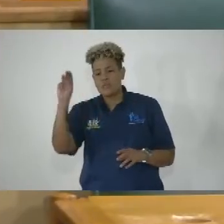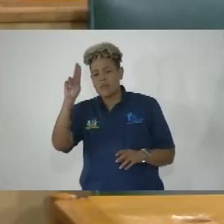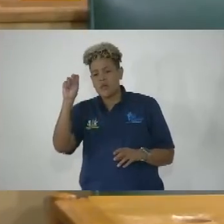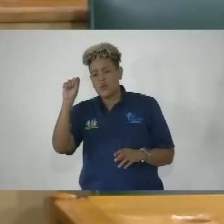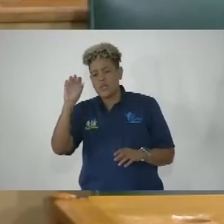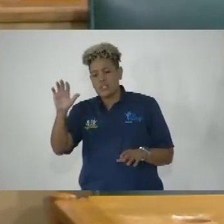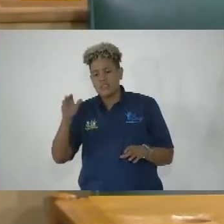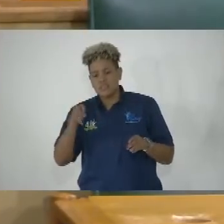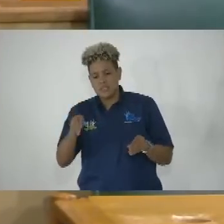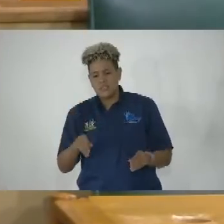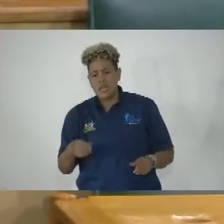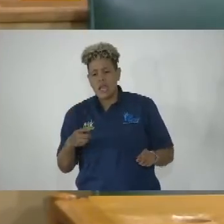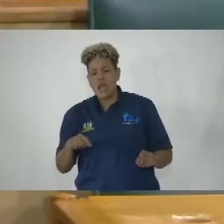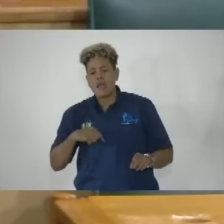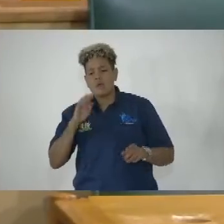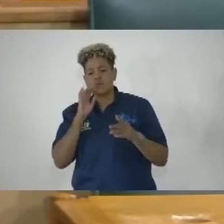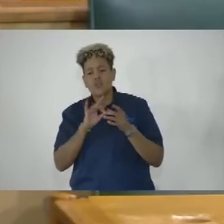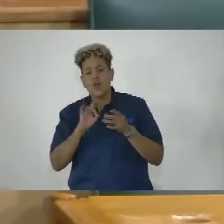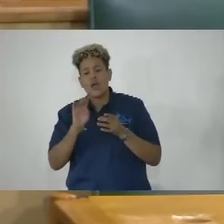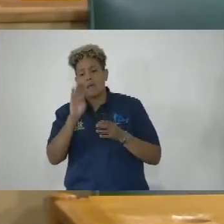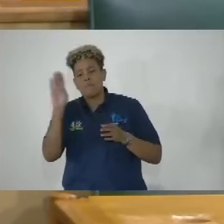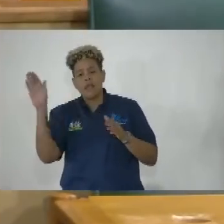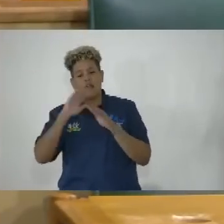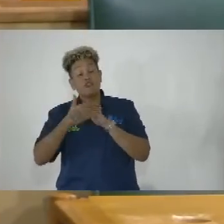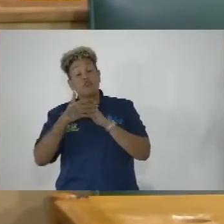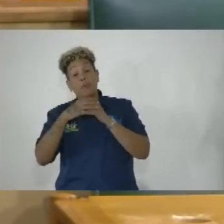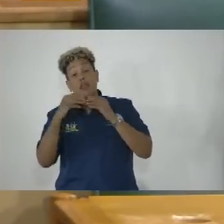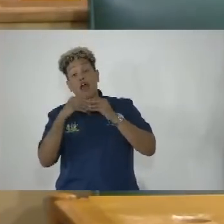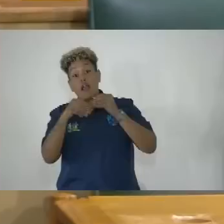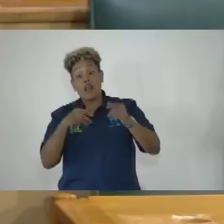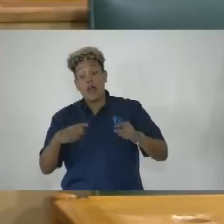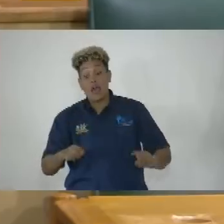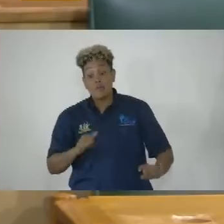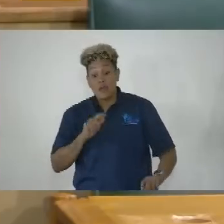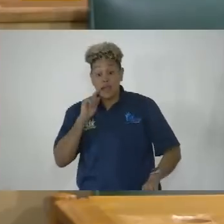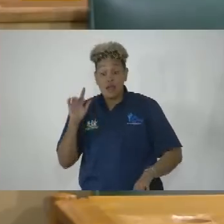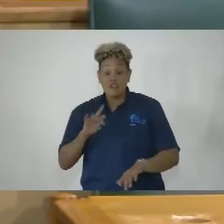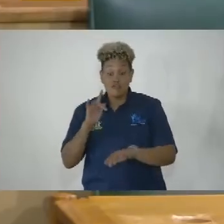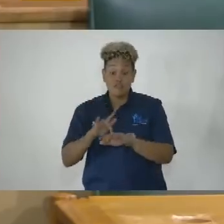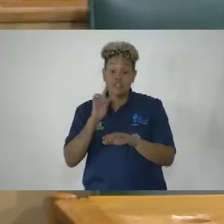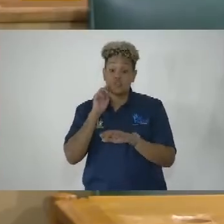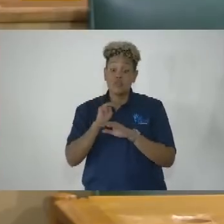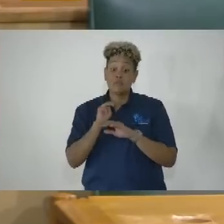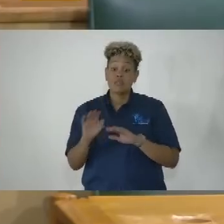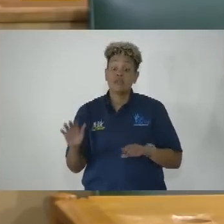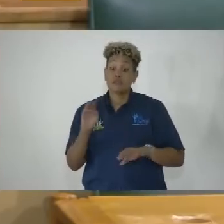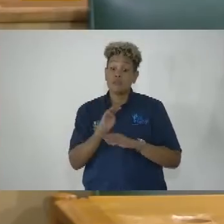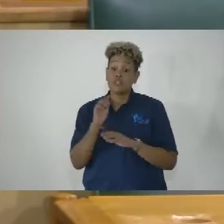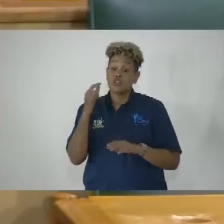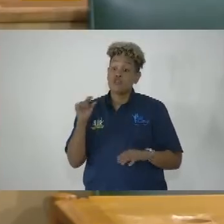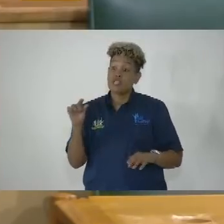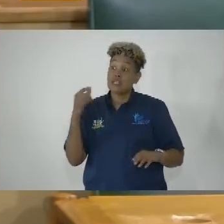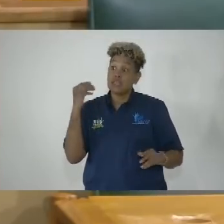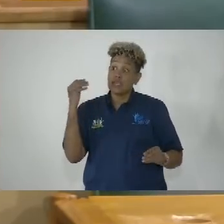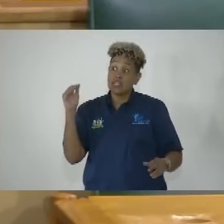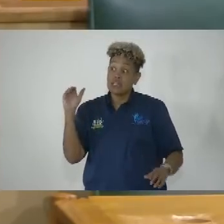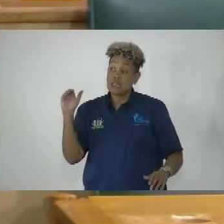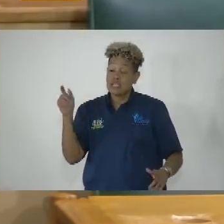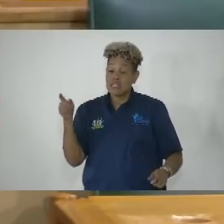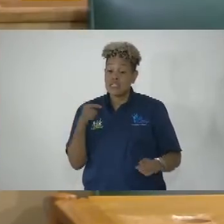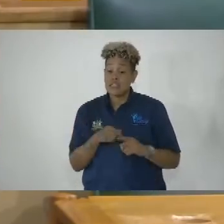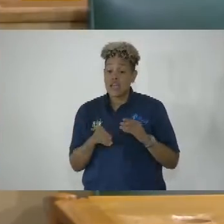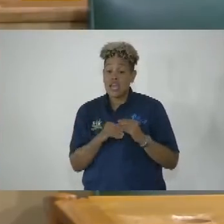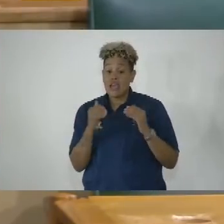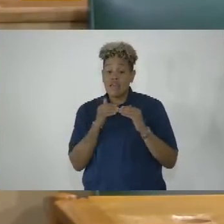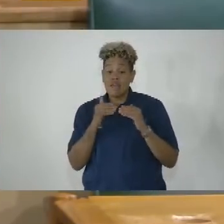US. You're talking billions of Jamaican dollars. And I reached out to the minister, Minister Green, and in